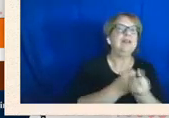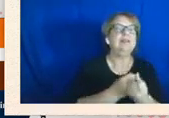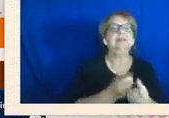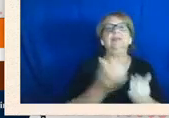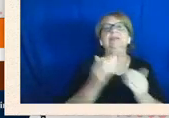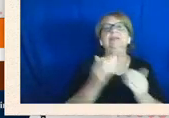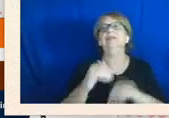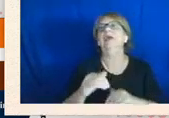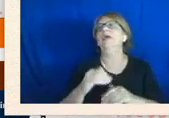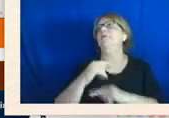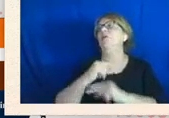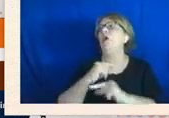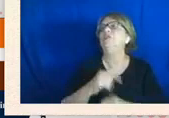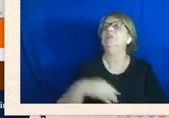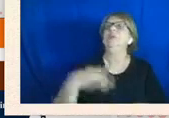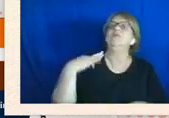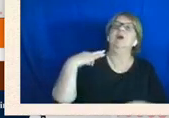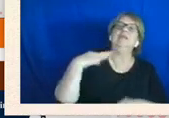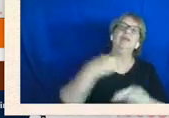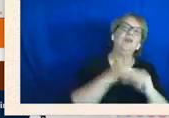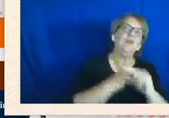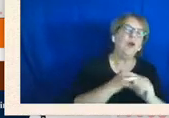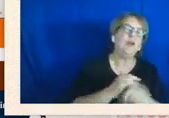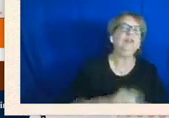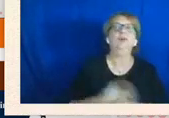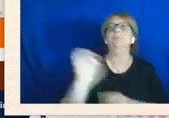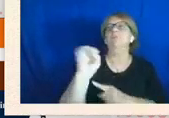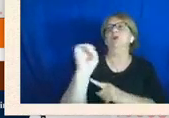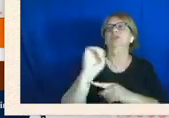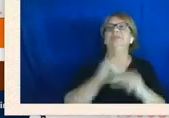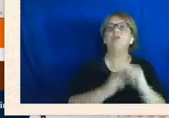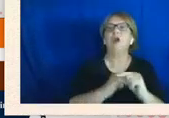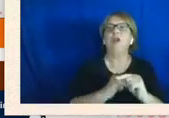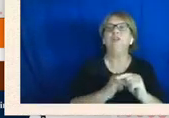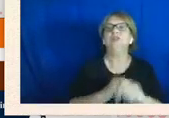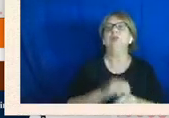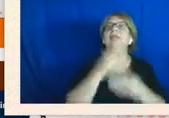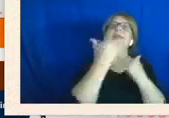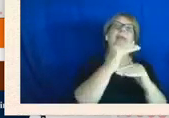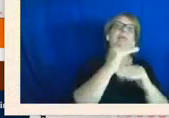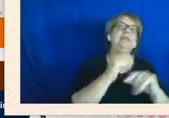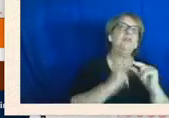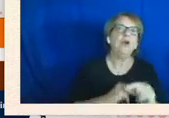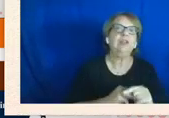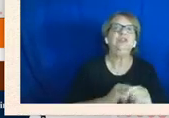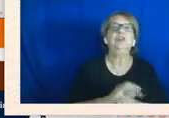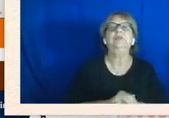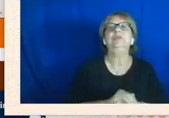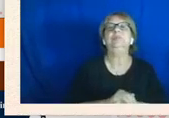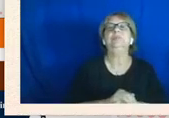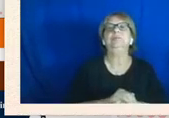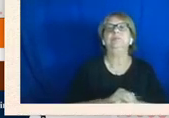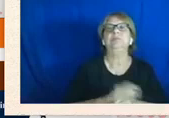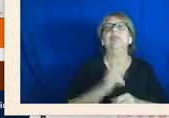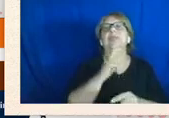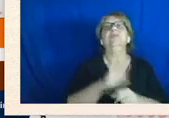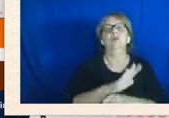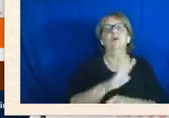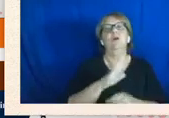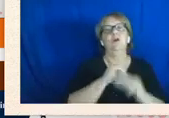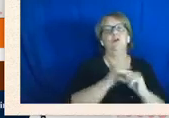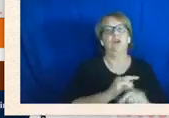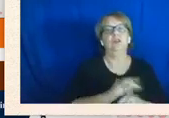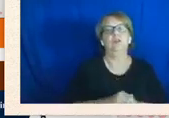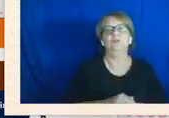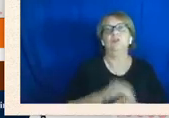our voluntary guardianships, our emergency guardianships, our limited guardianships, and our plenary full guardianships. So if you go up